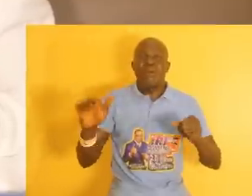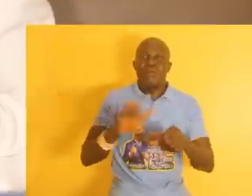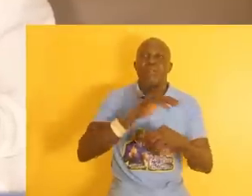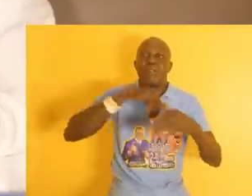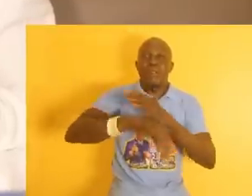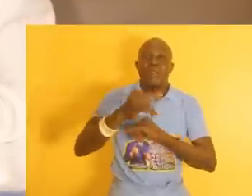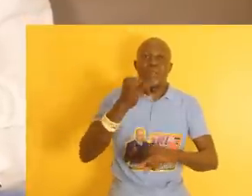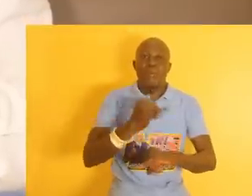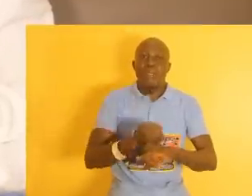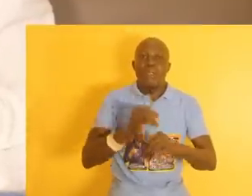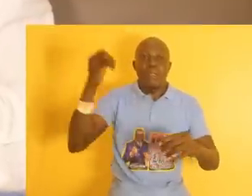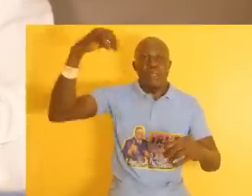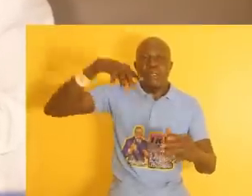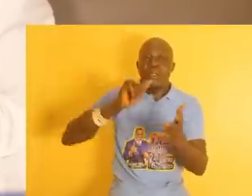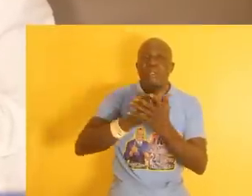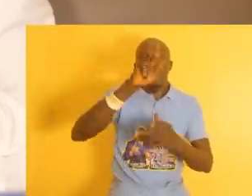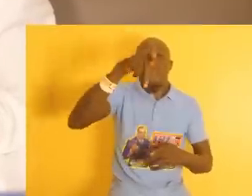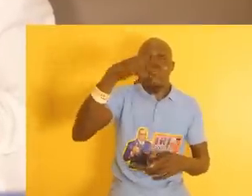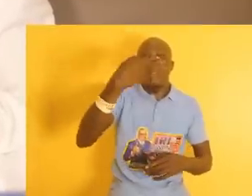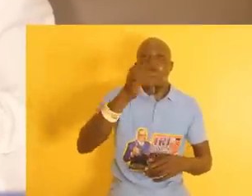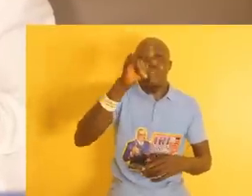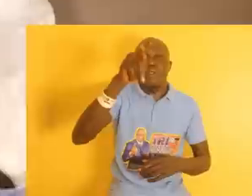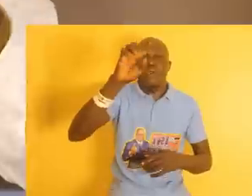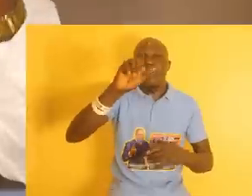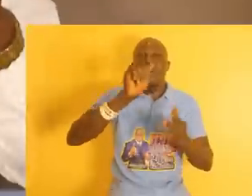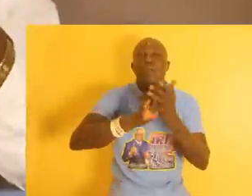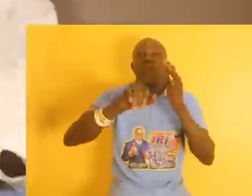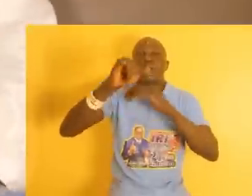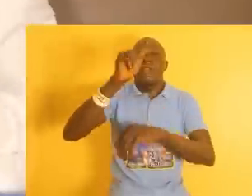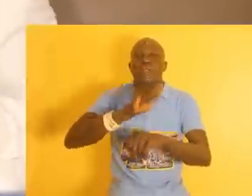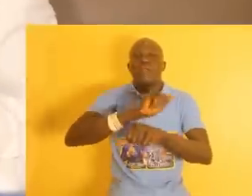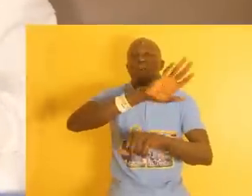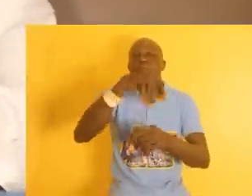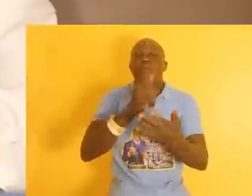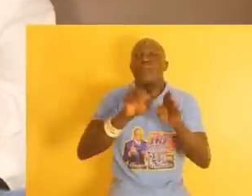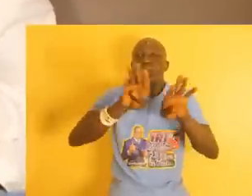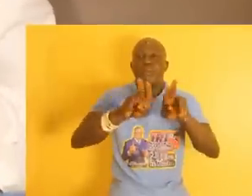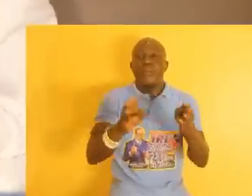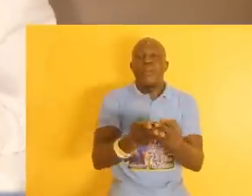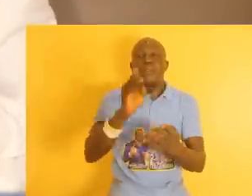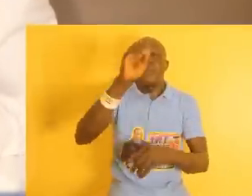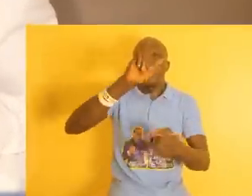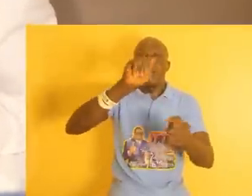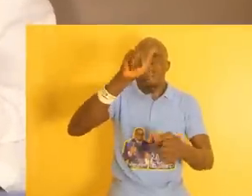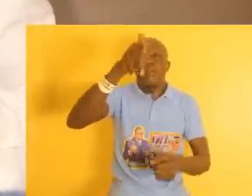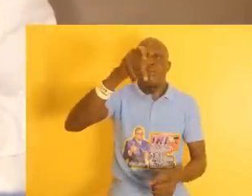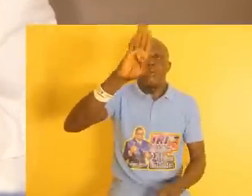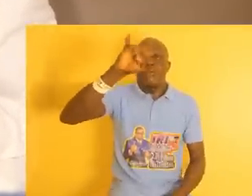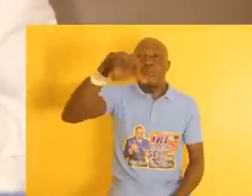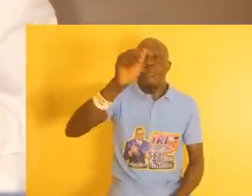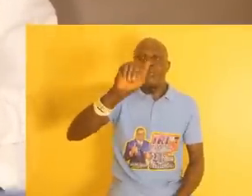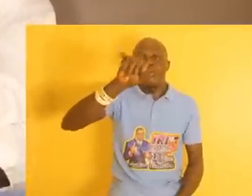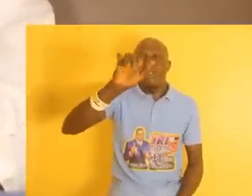be powerful. In Ibadan. By grace of God, the portal call. In branch number one. In branch number one. In Abuja,